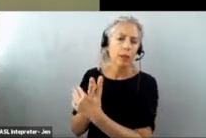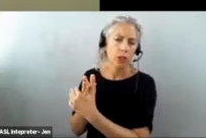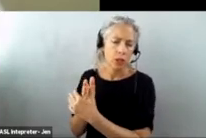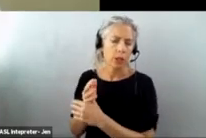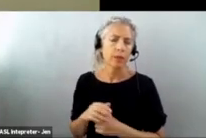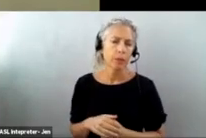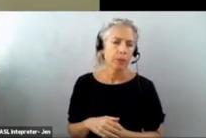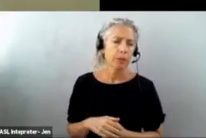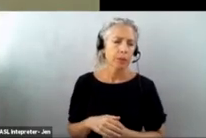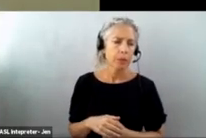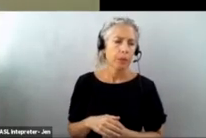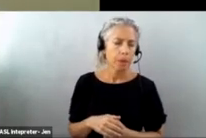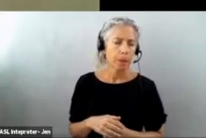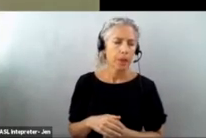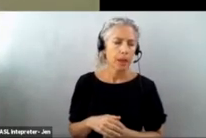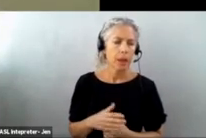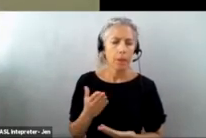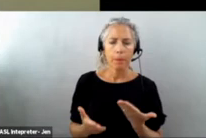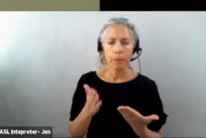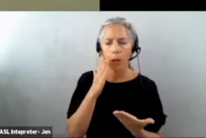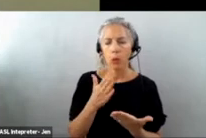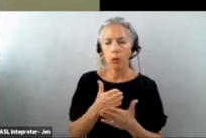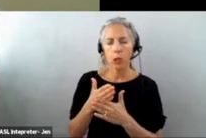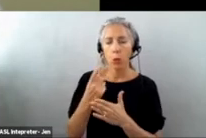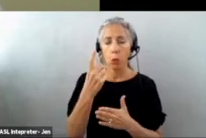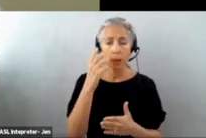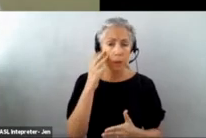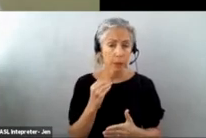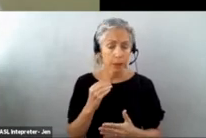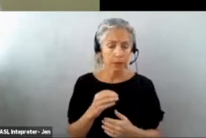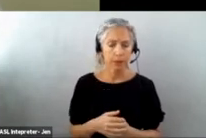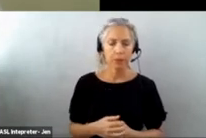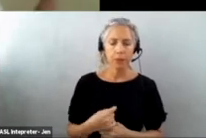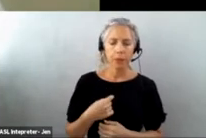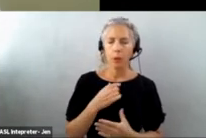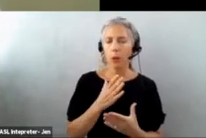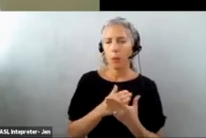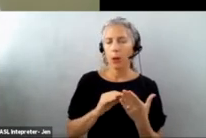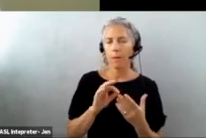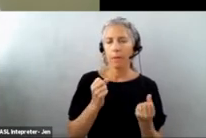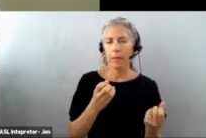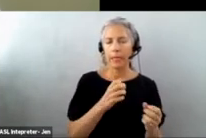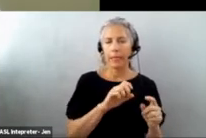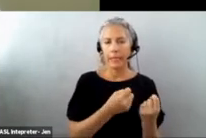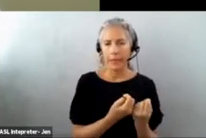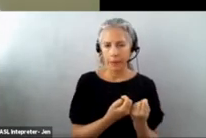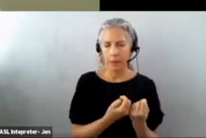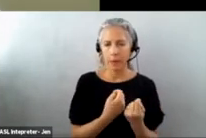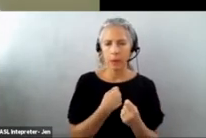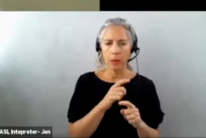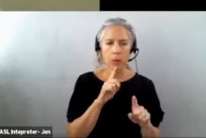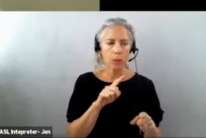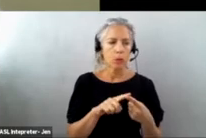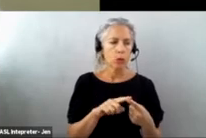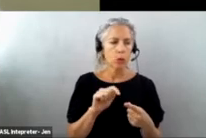stimulates this. And I'll just maybe share one experience. I was part of many teams, but I responded to the